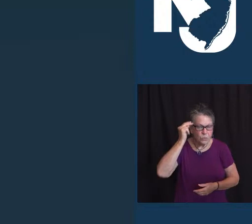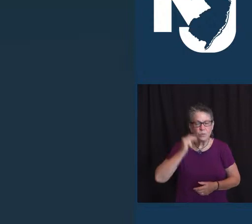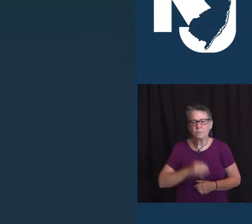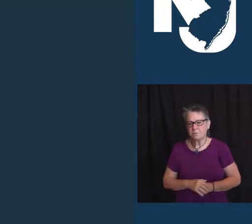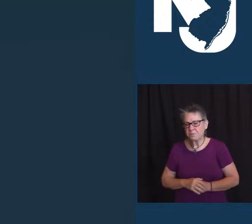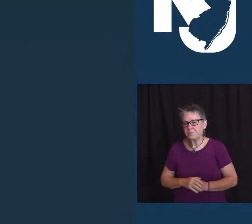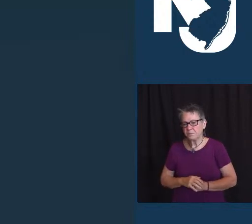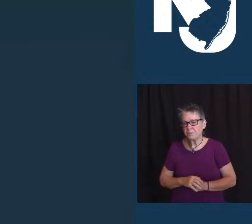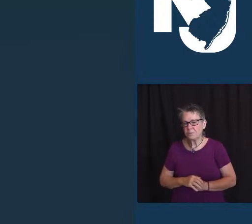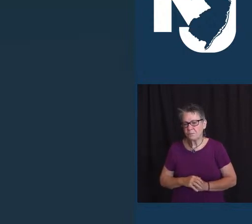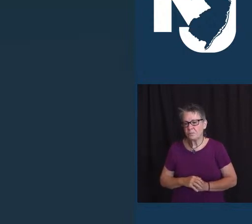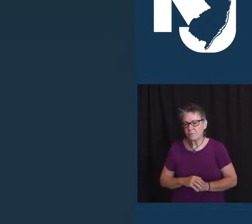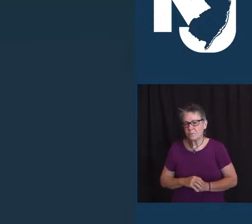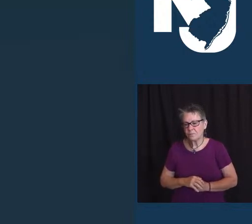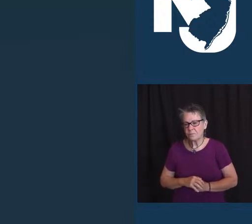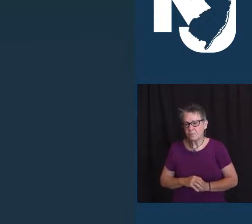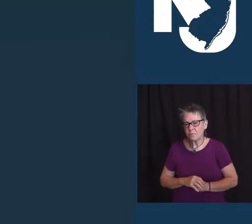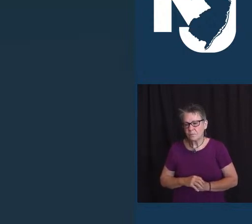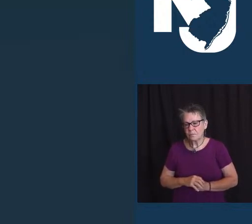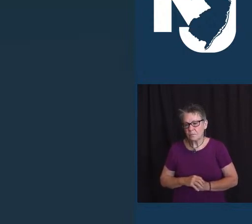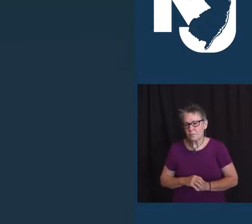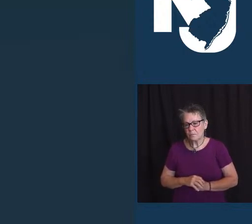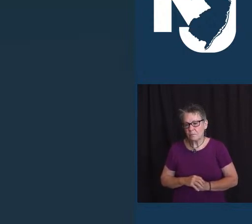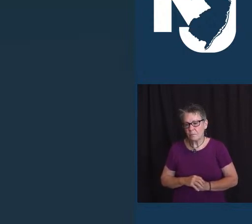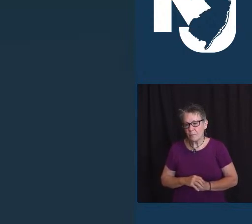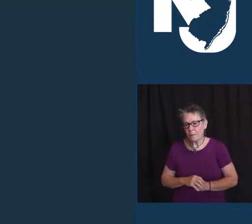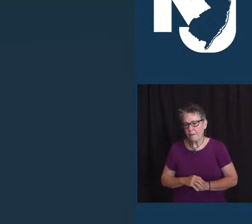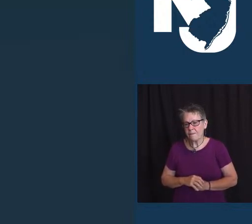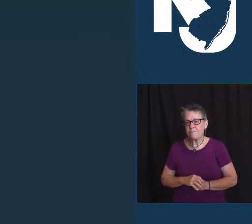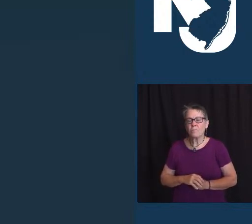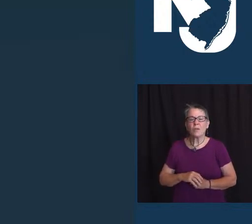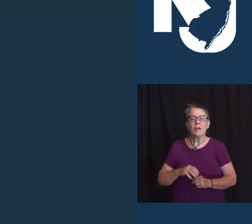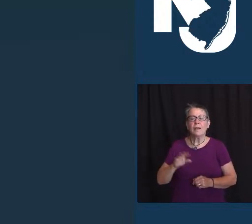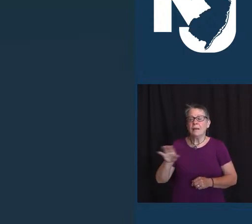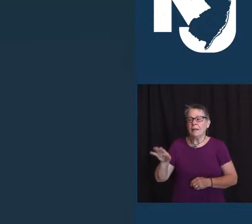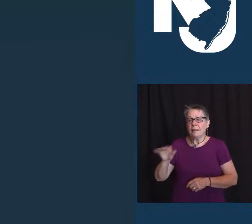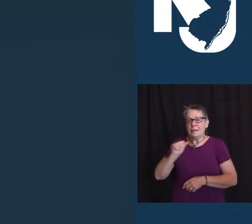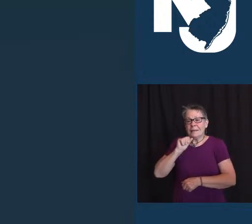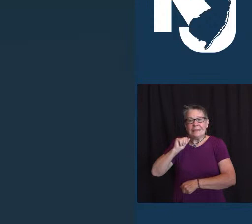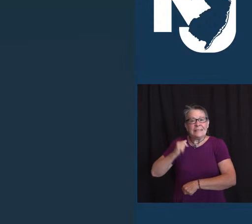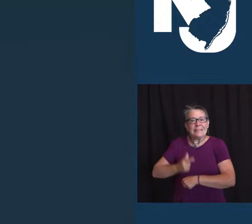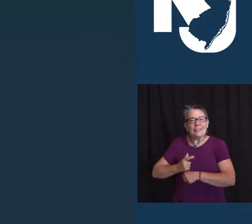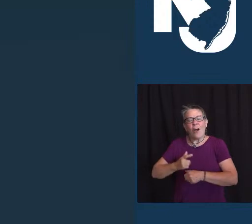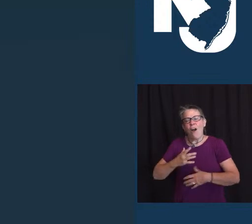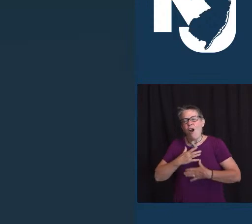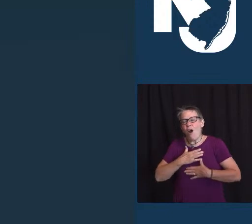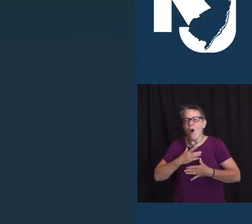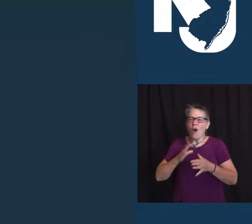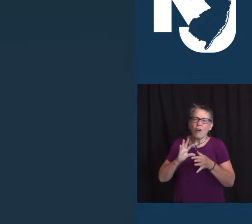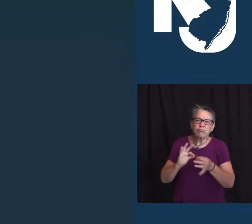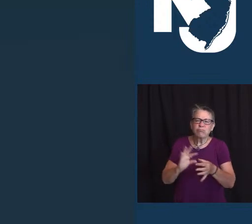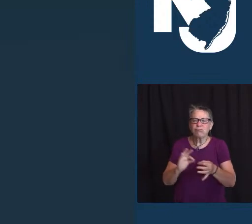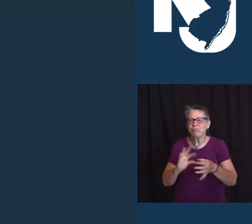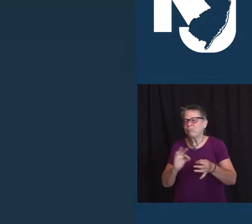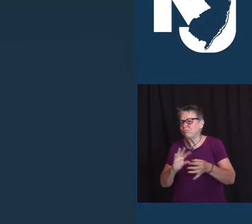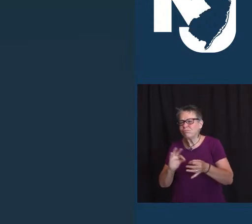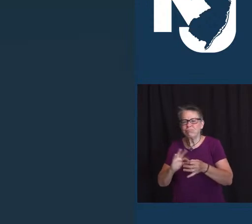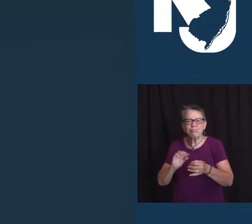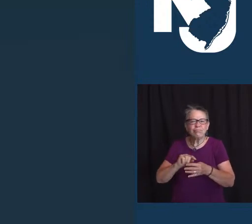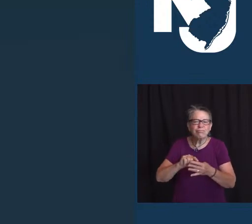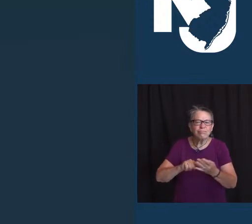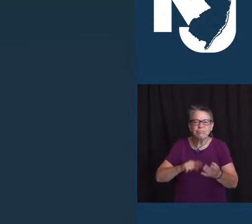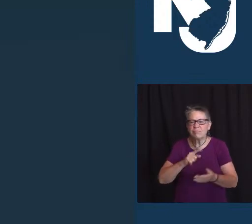ours. Her sister, Teresa, said so many nice and beautiful things about her, but that the family was clobbered by